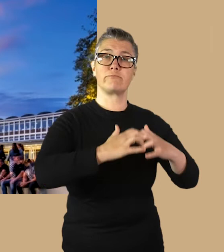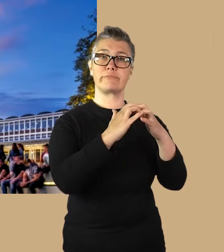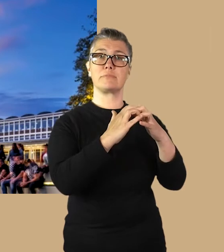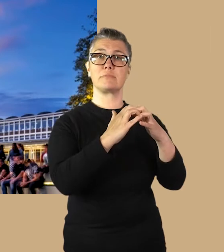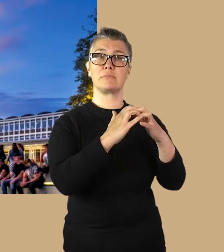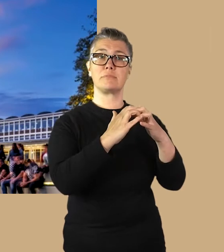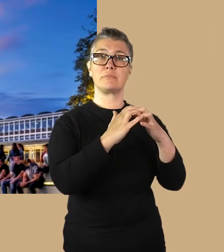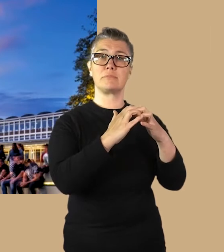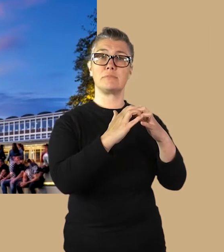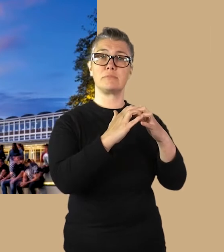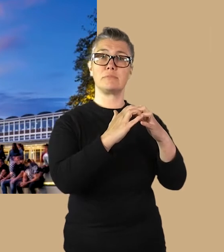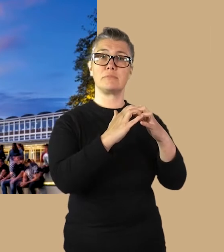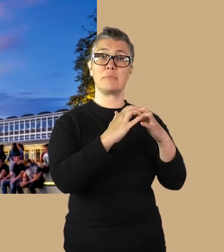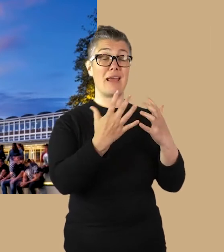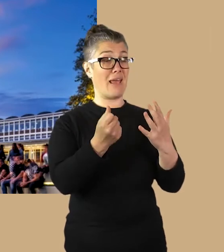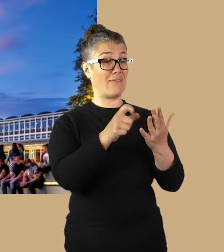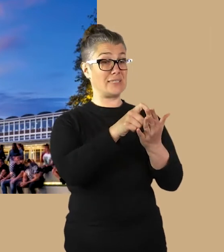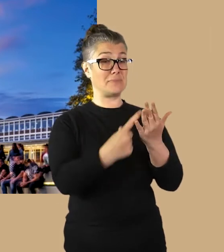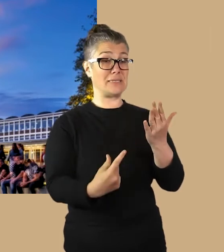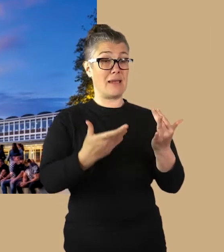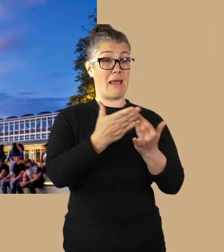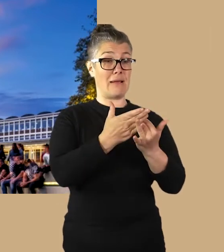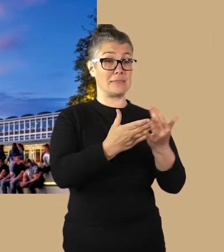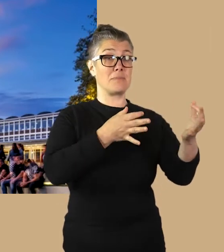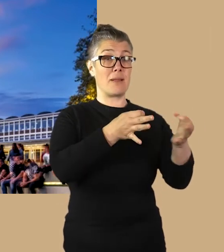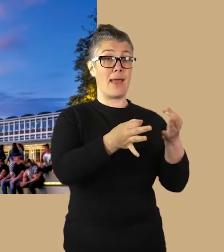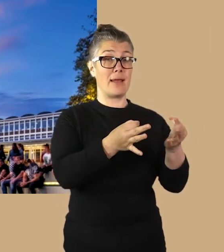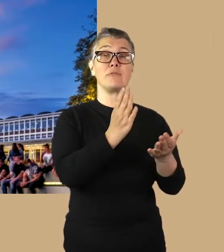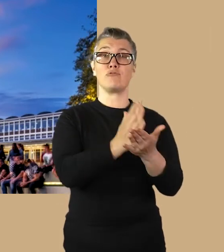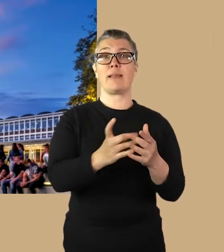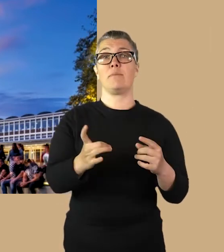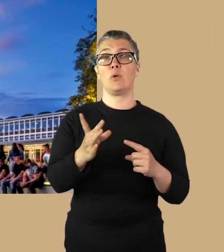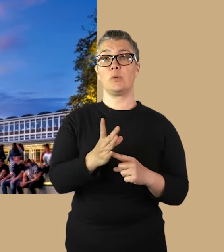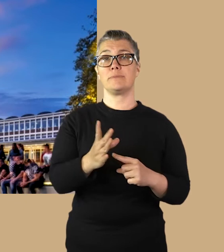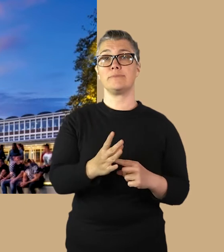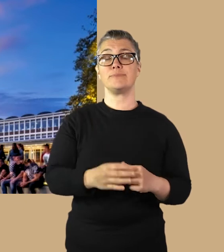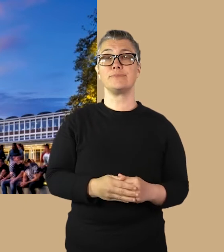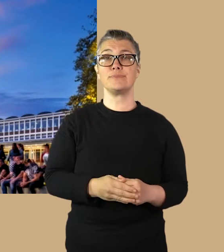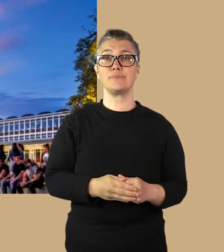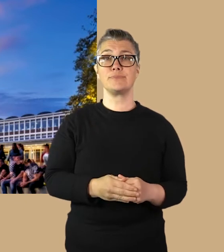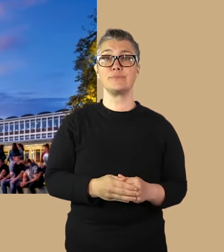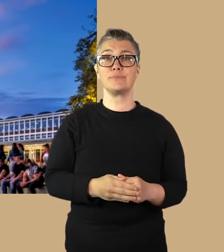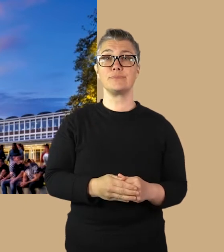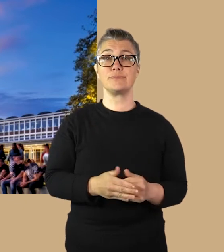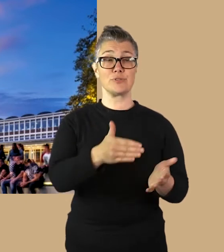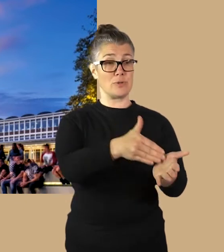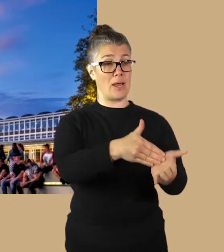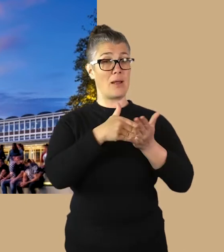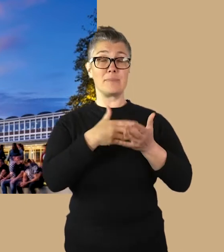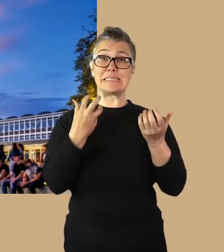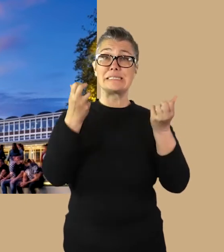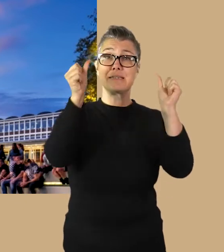the disability access plan is really important to help